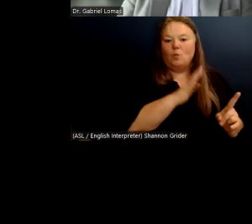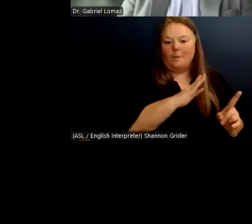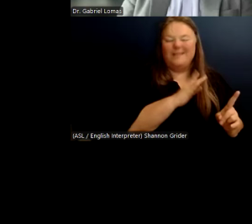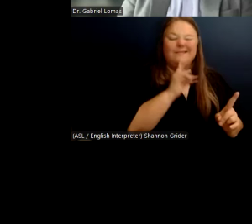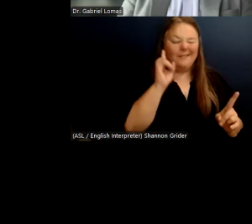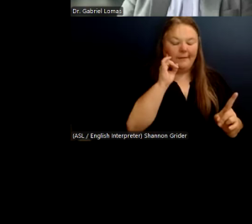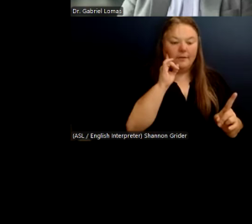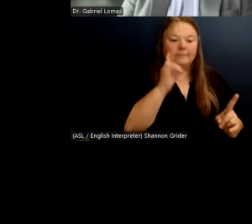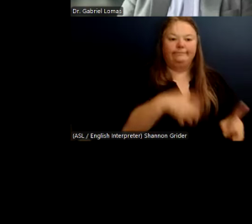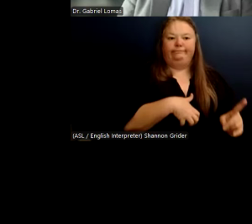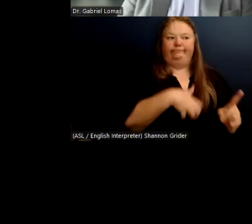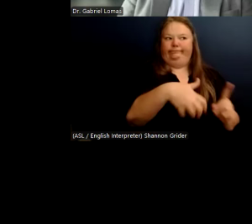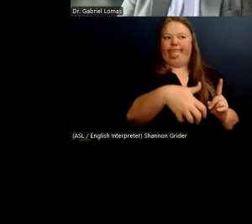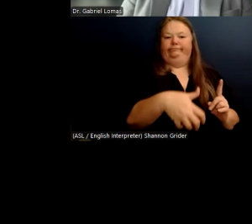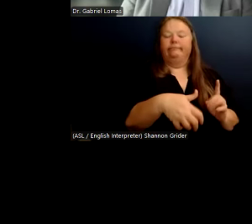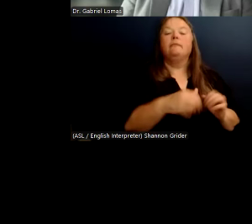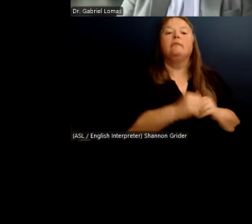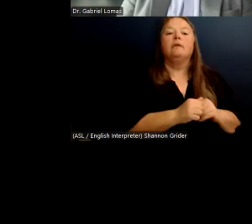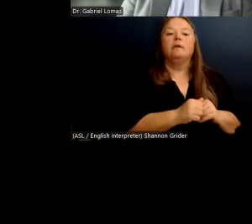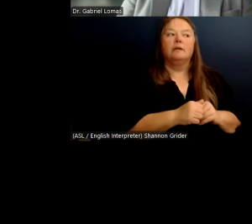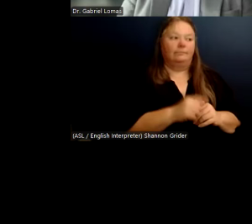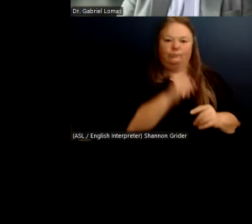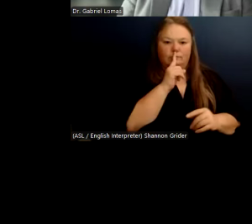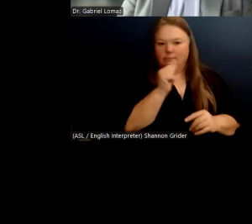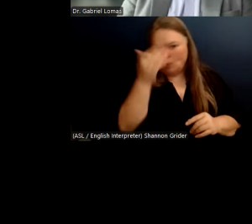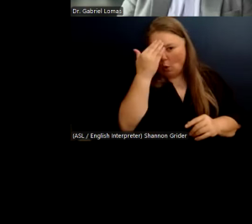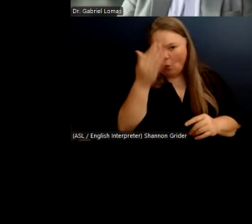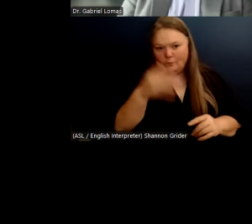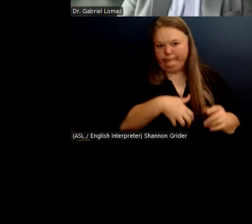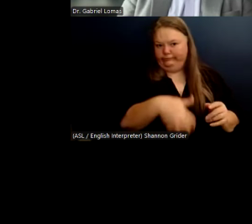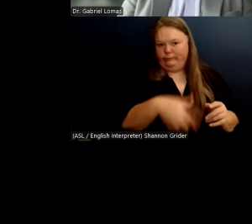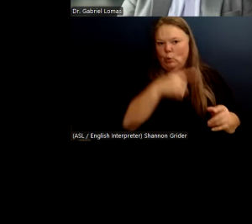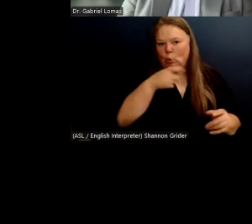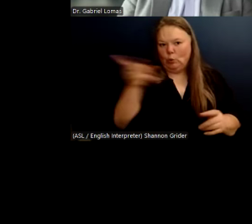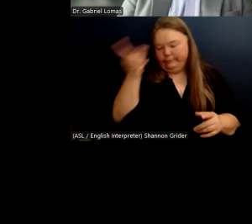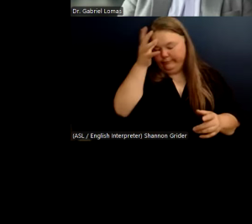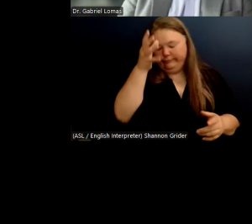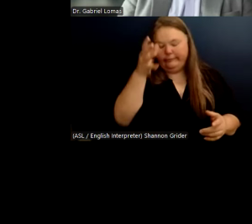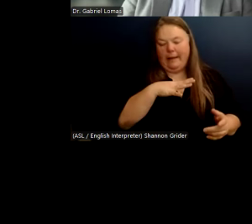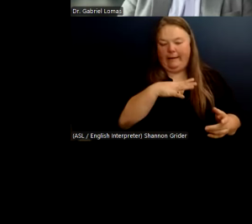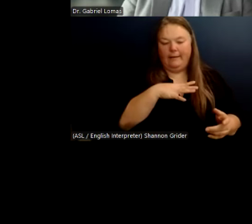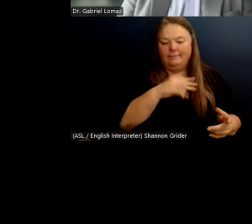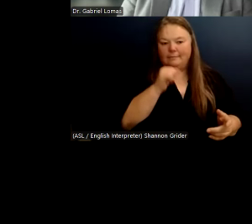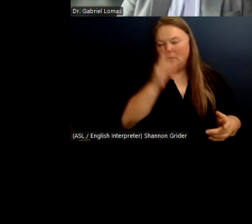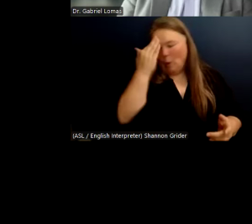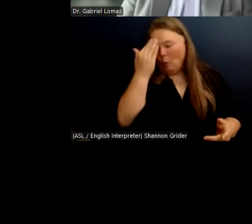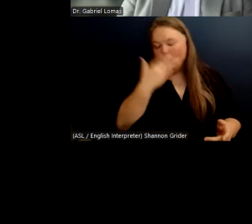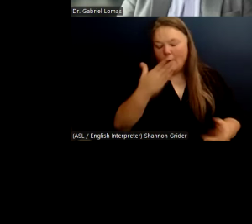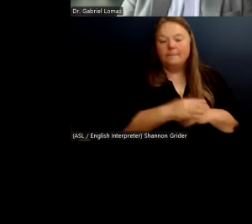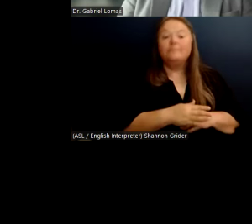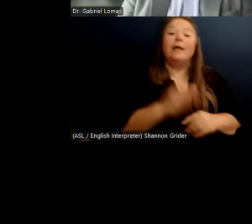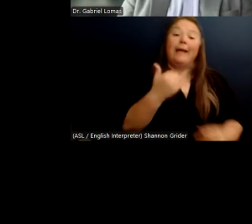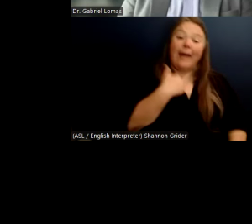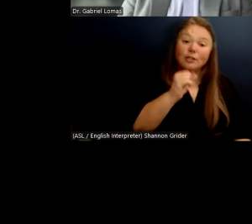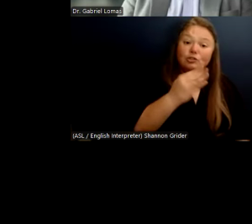by someone she really didn't know too well. Now she had a car, she had a job, and she had a home, and she also had